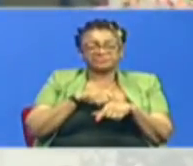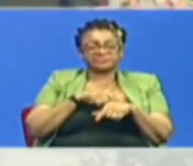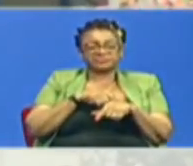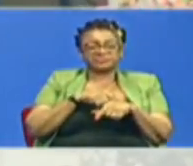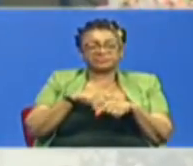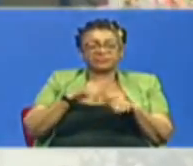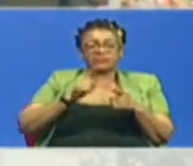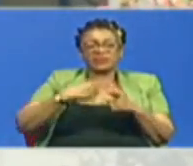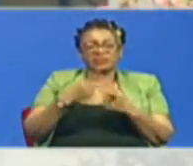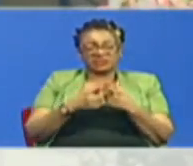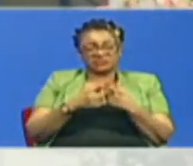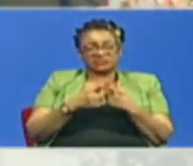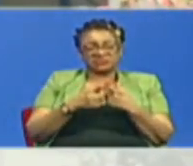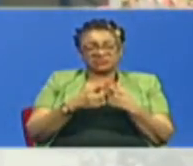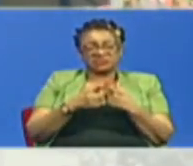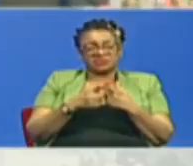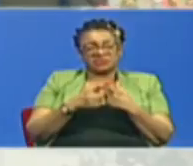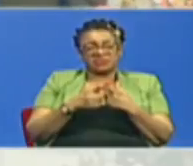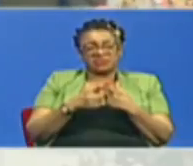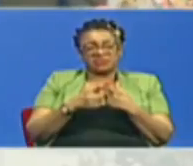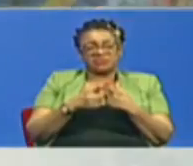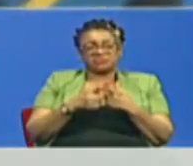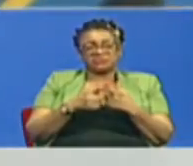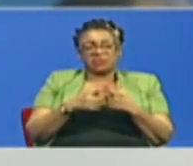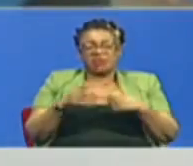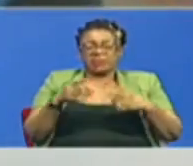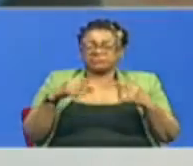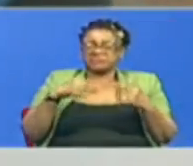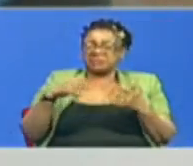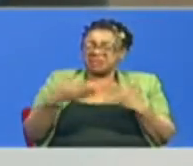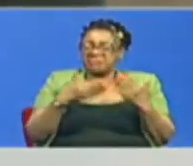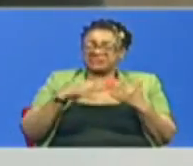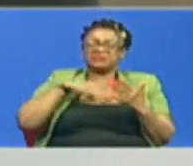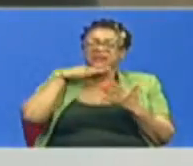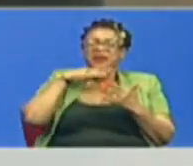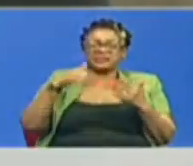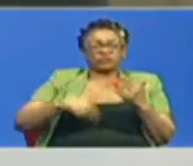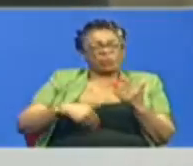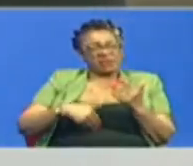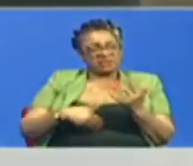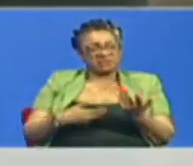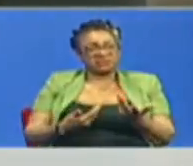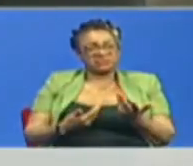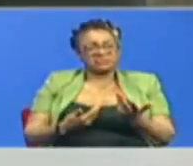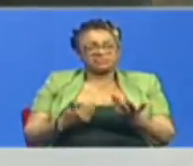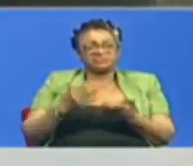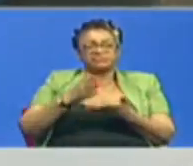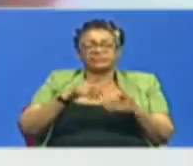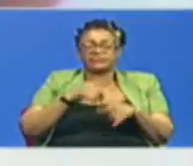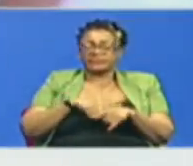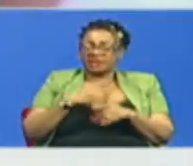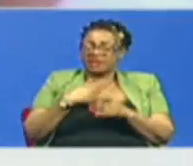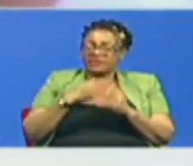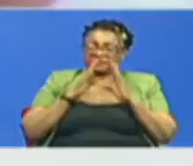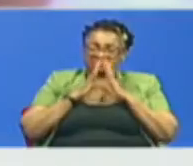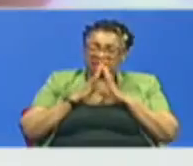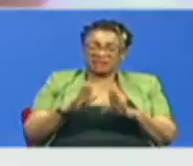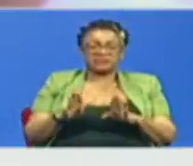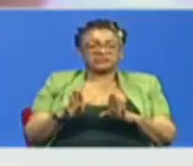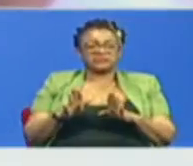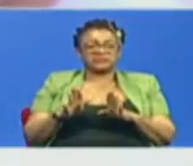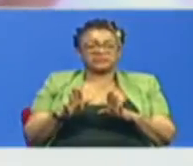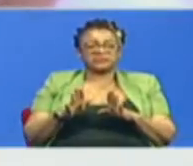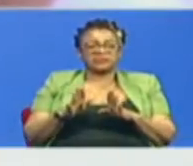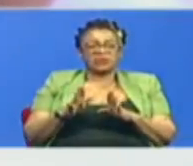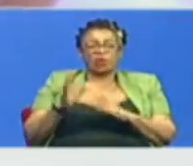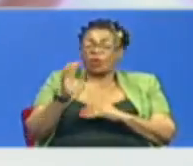dami kafucha mingi, nduta kukufia kwa tumbo. And herein lies a silent epidemic. Opinion is divided on the